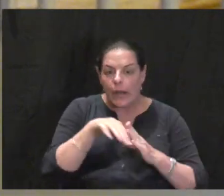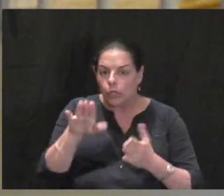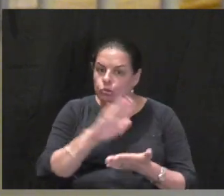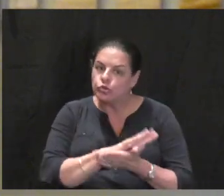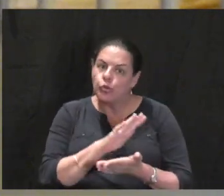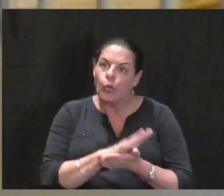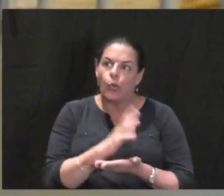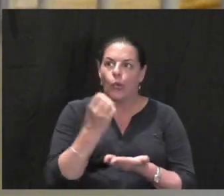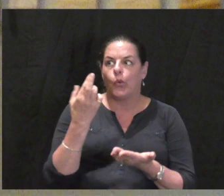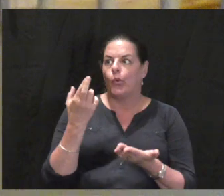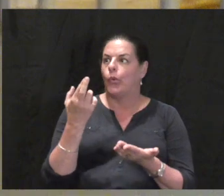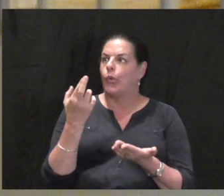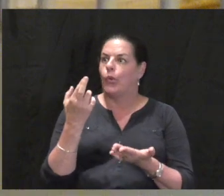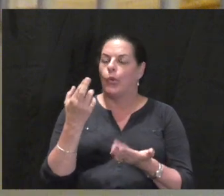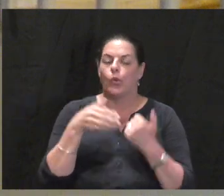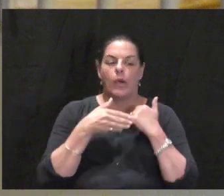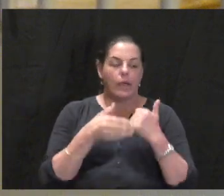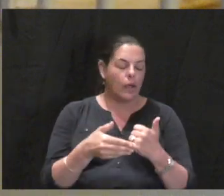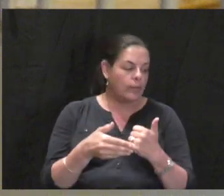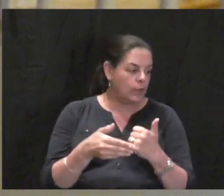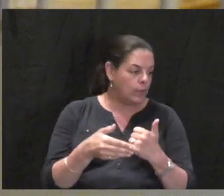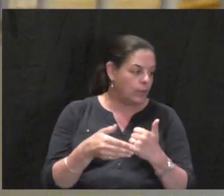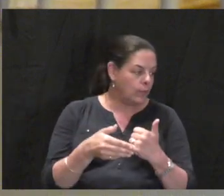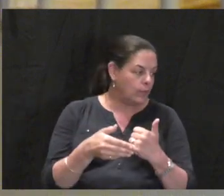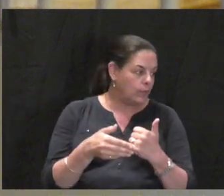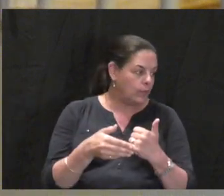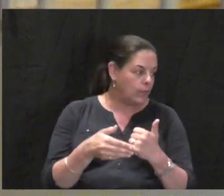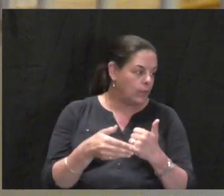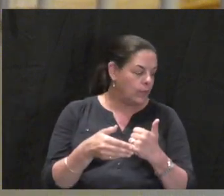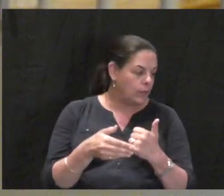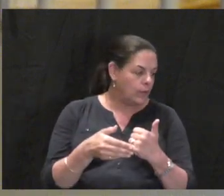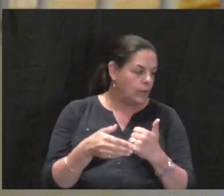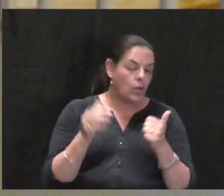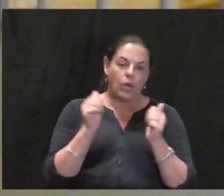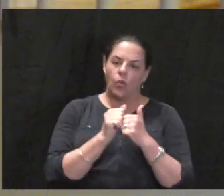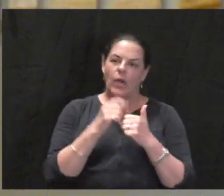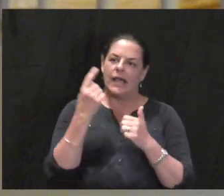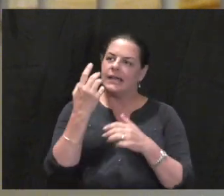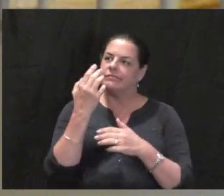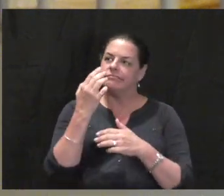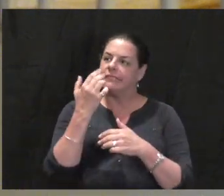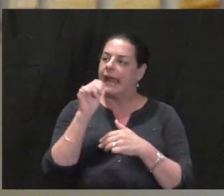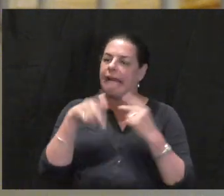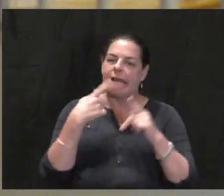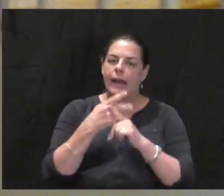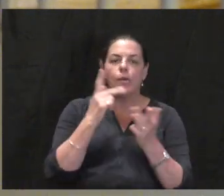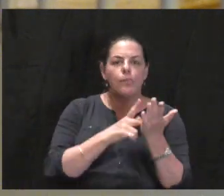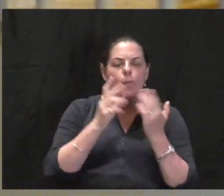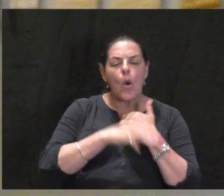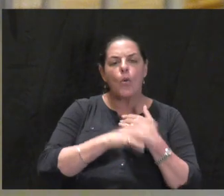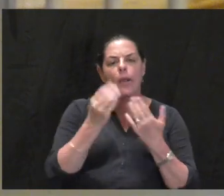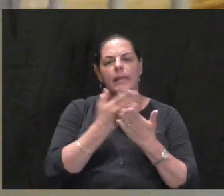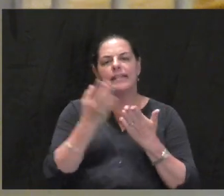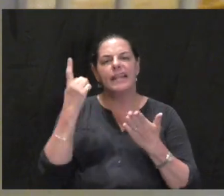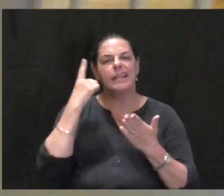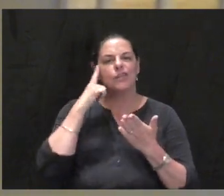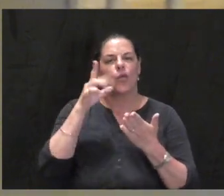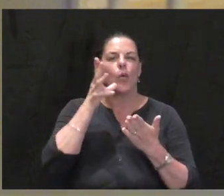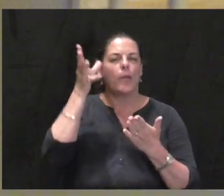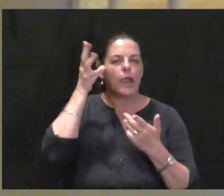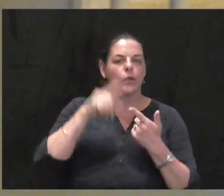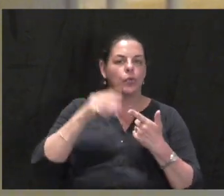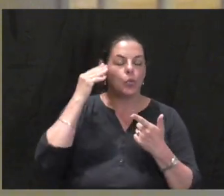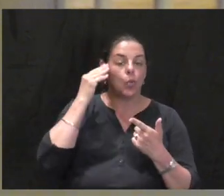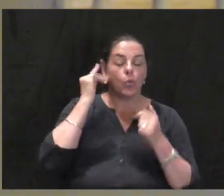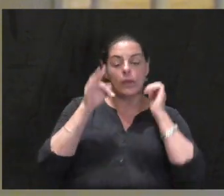have concerns or need connections or need to find out different things. This is the office that you need to call that kind of keeps it, I don't want to